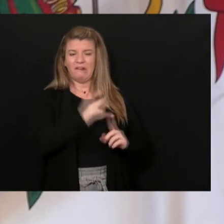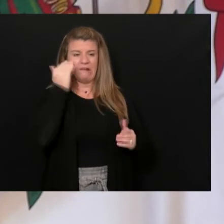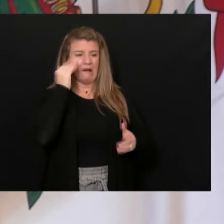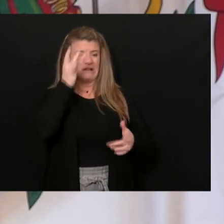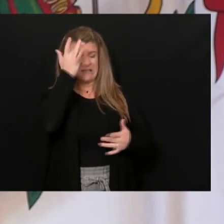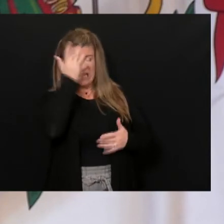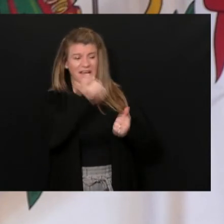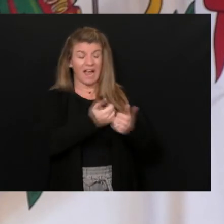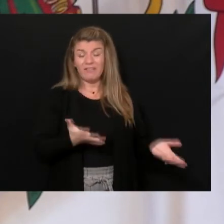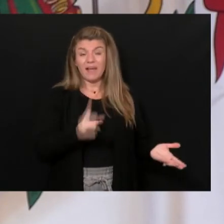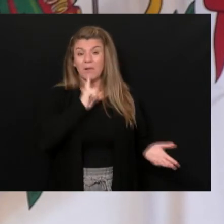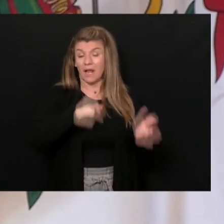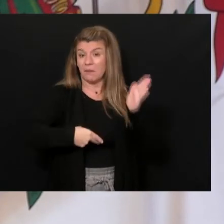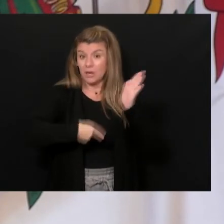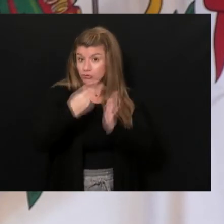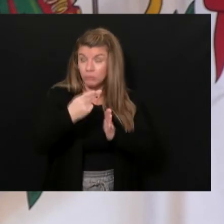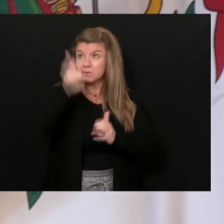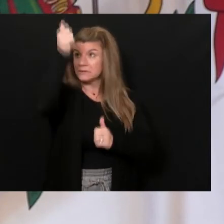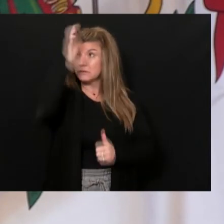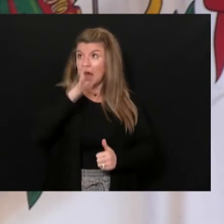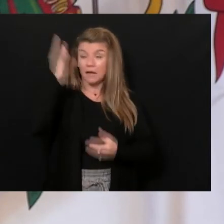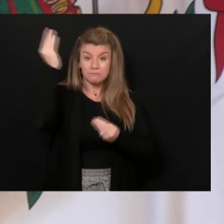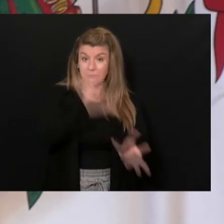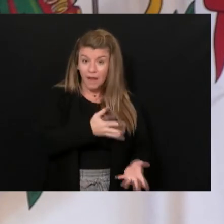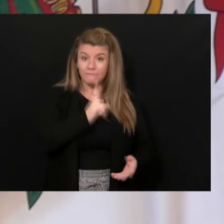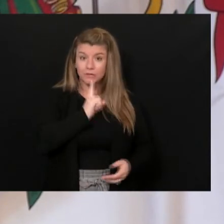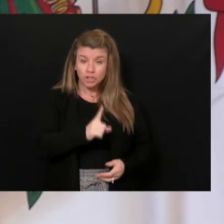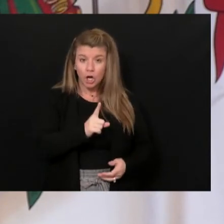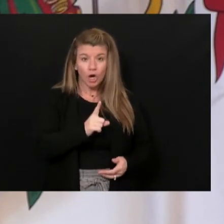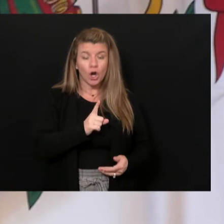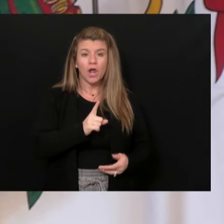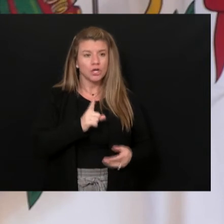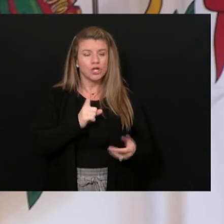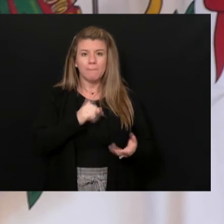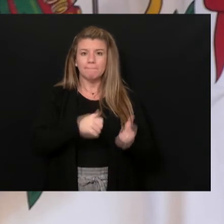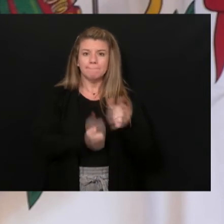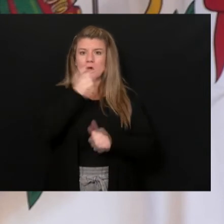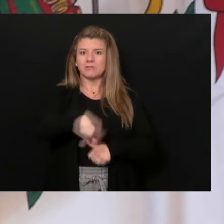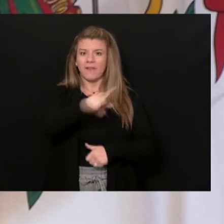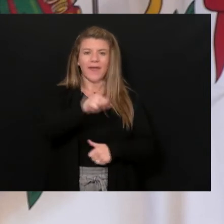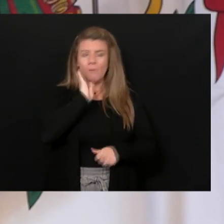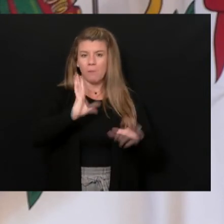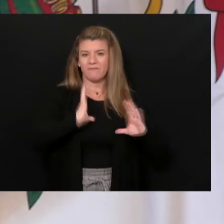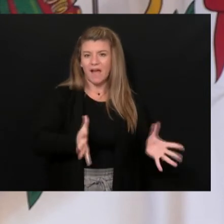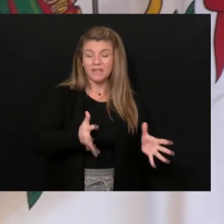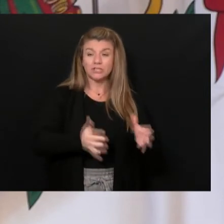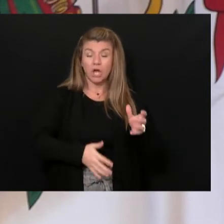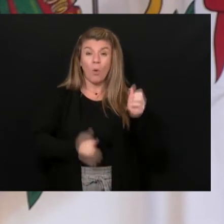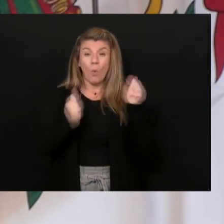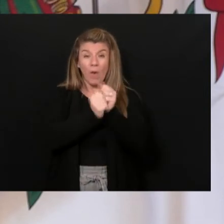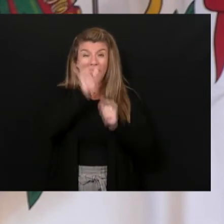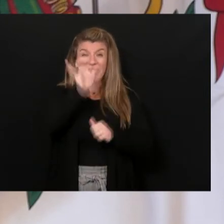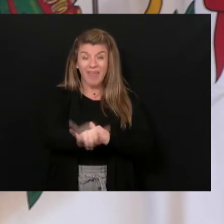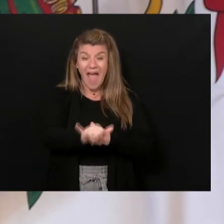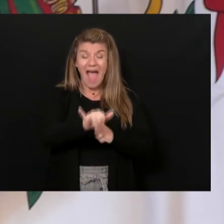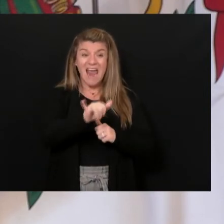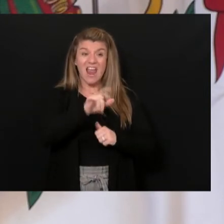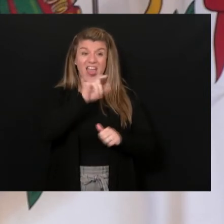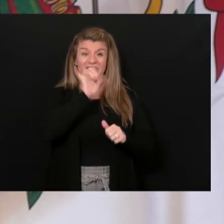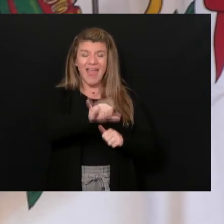the blessing of God above and everything. And so with all that, we probably don't get an incredible amount of